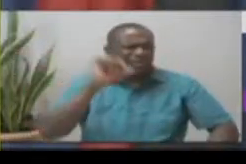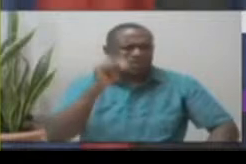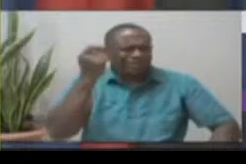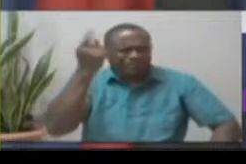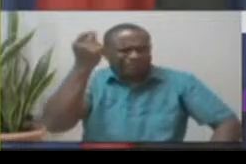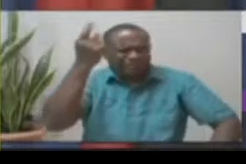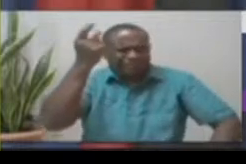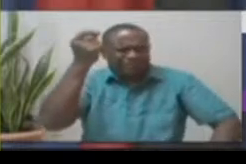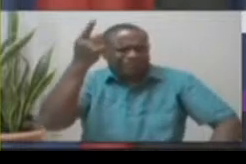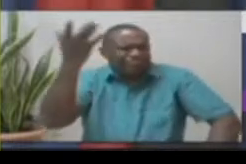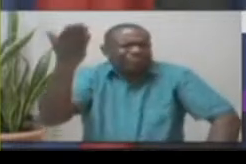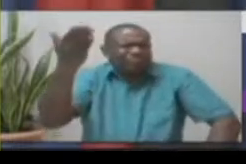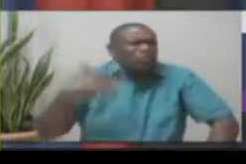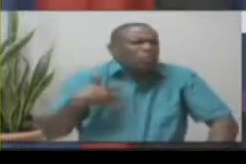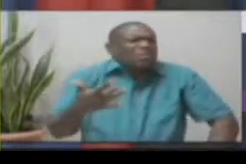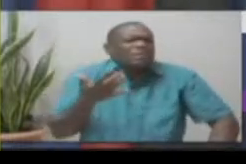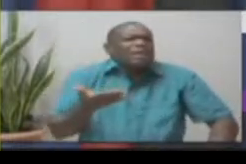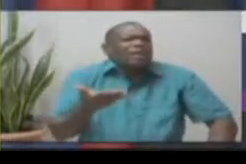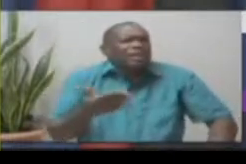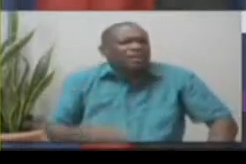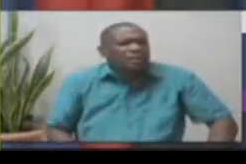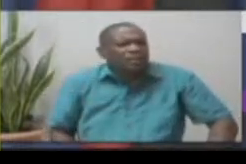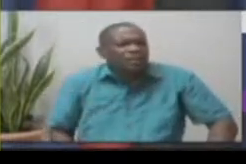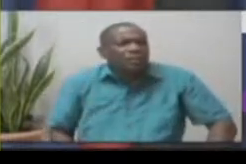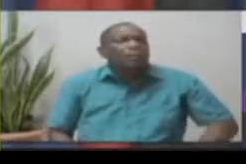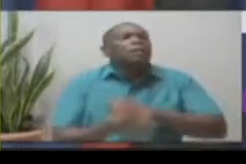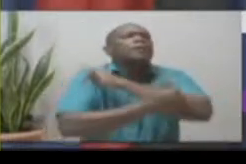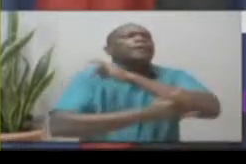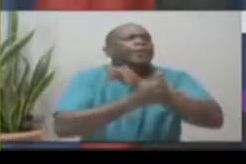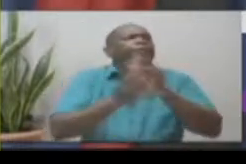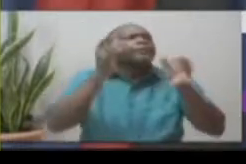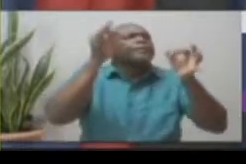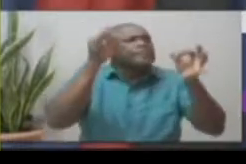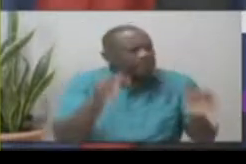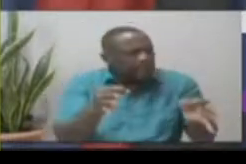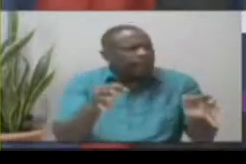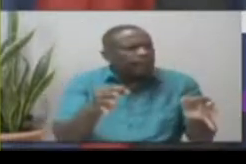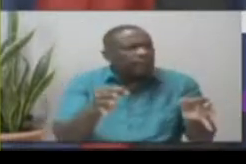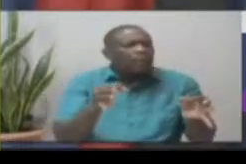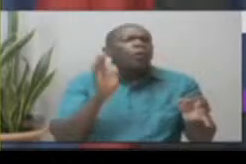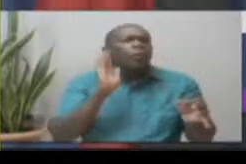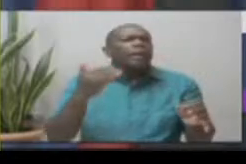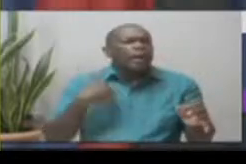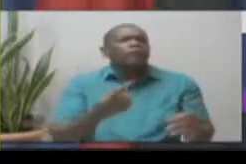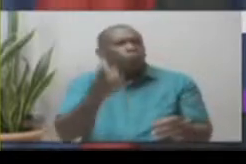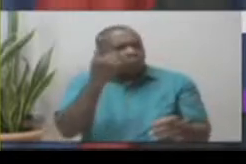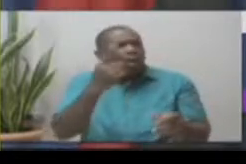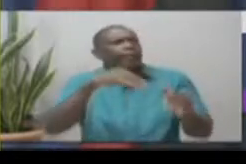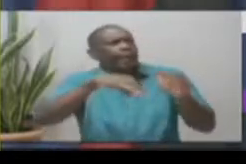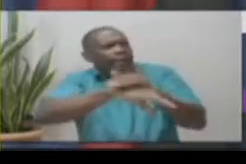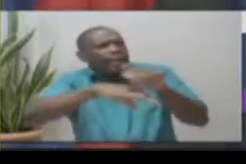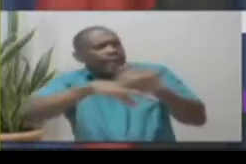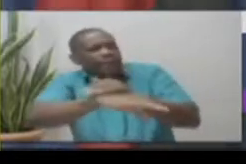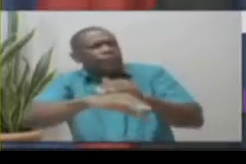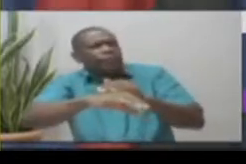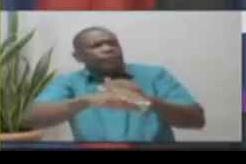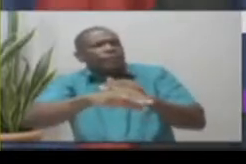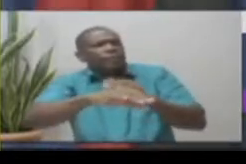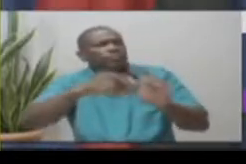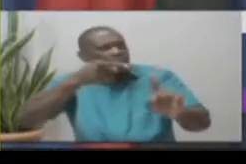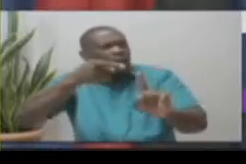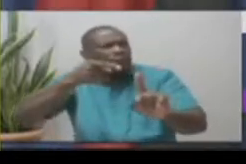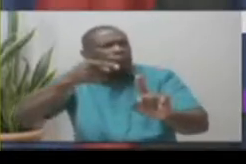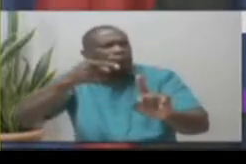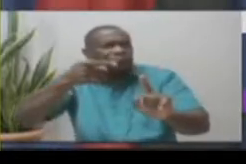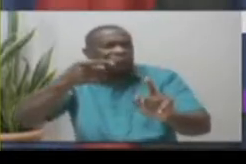about. The country has decided that we will have one entry point because we are, as part of the